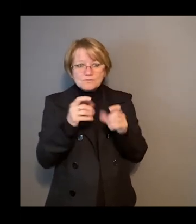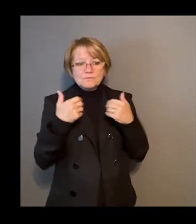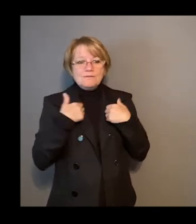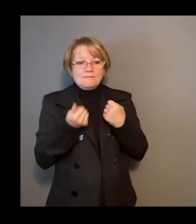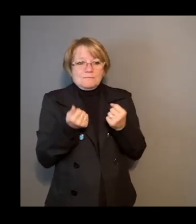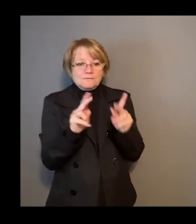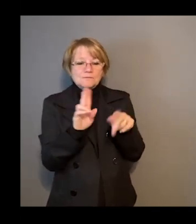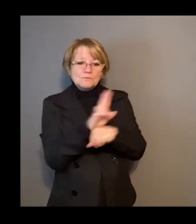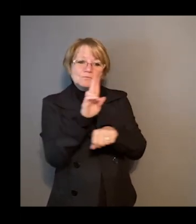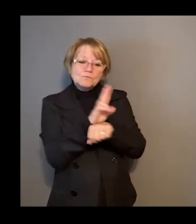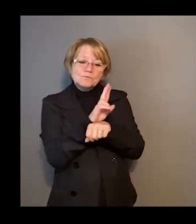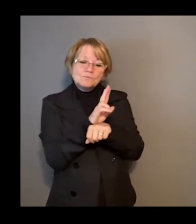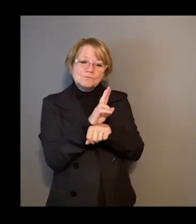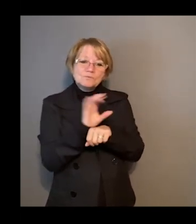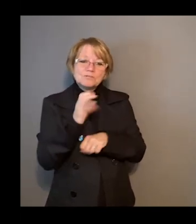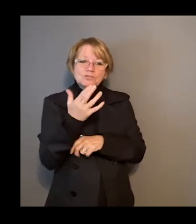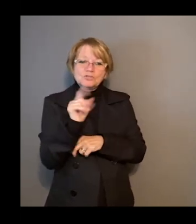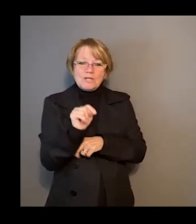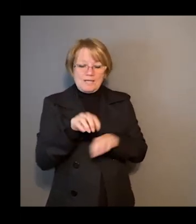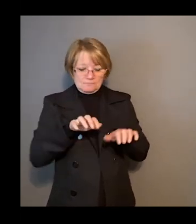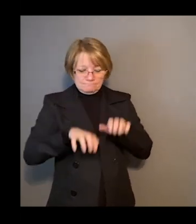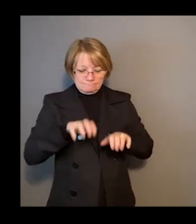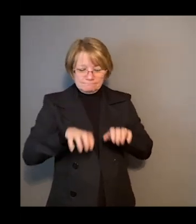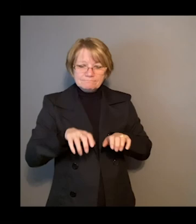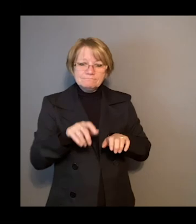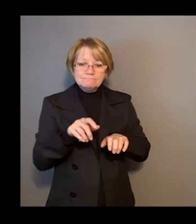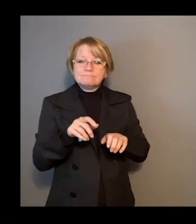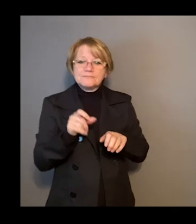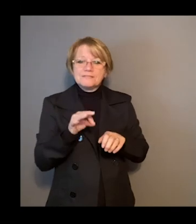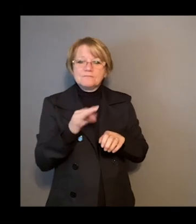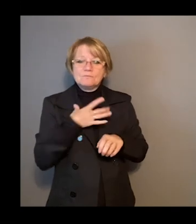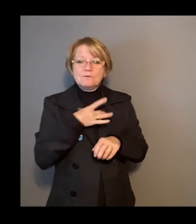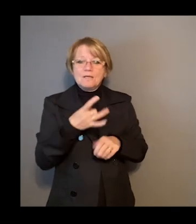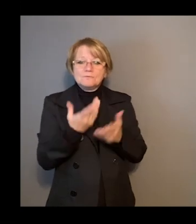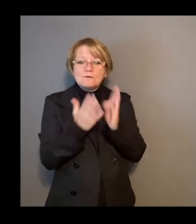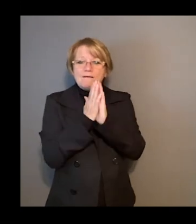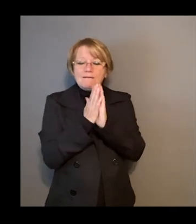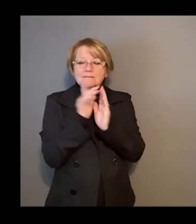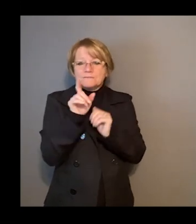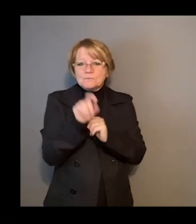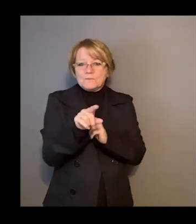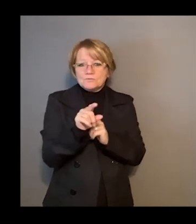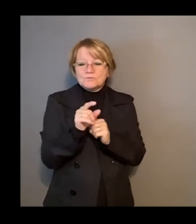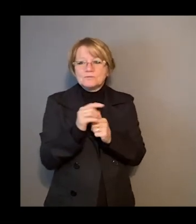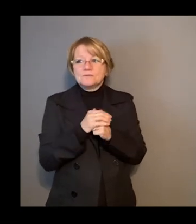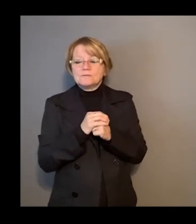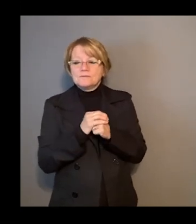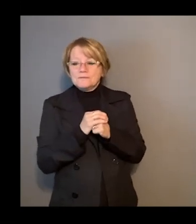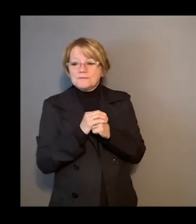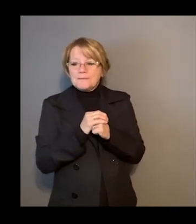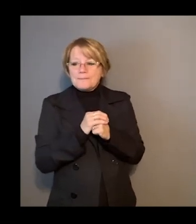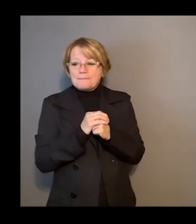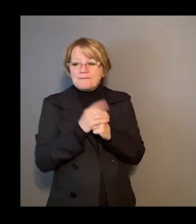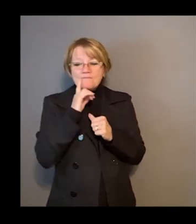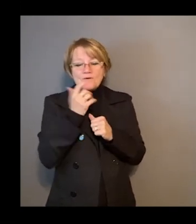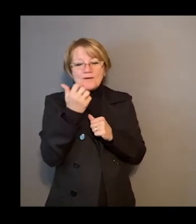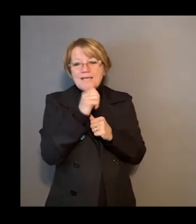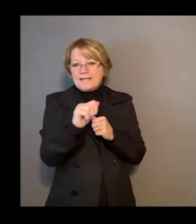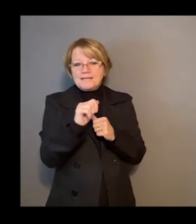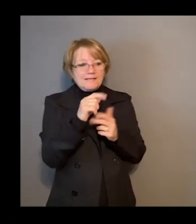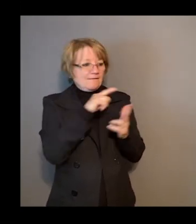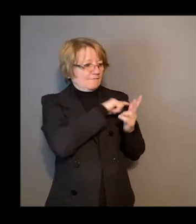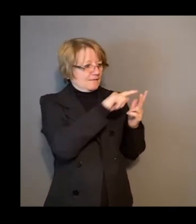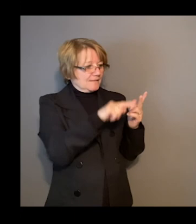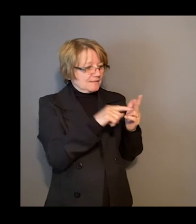a question to any of these fine young men or any of these practitioner teachers, leaders that are in their spaces